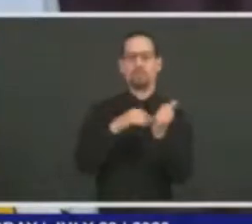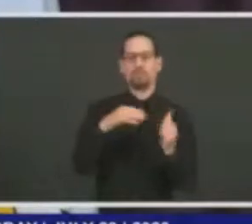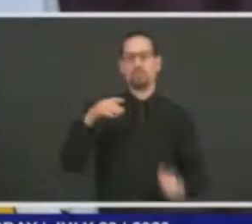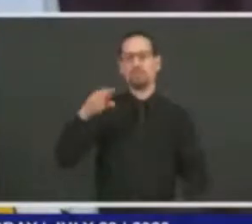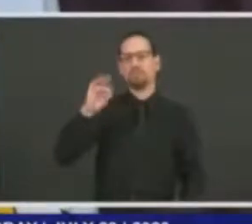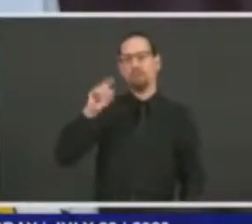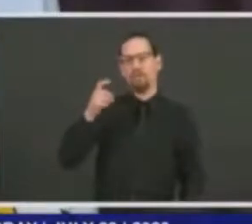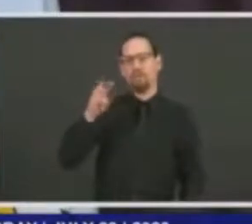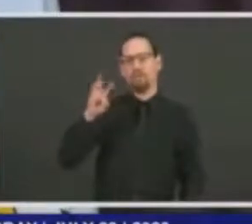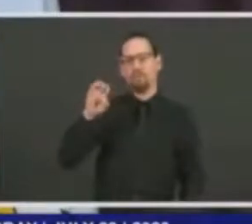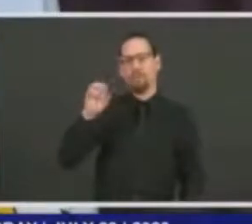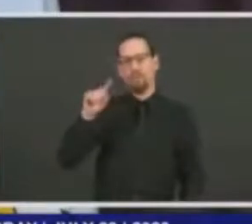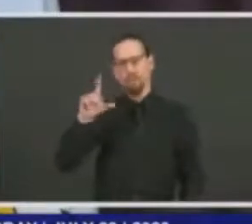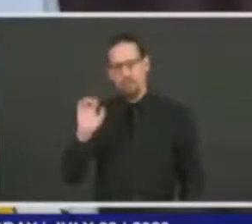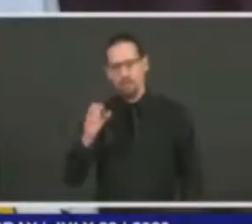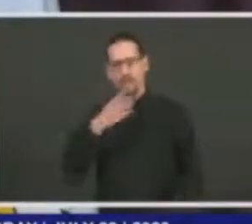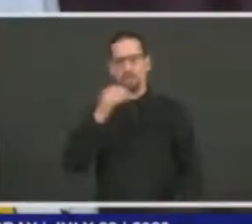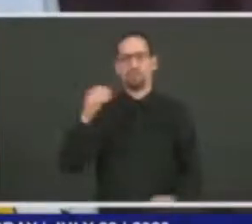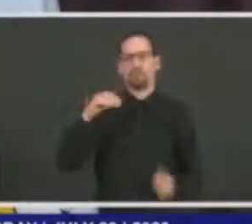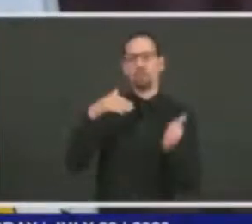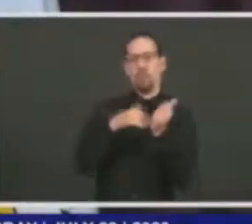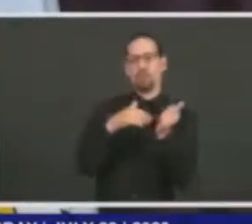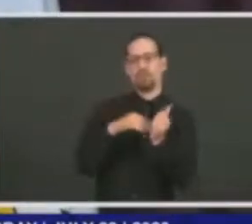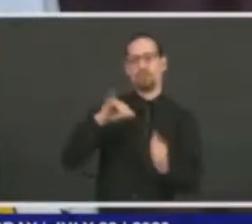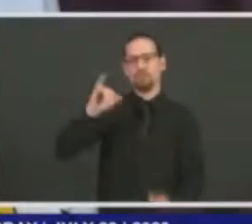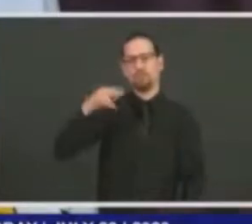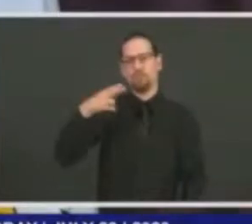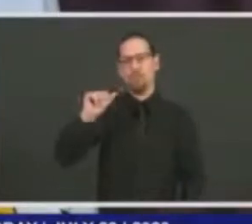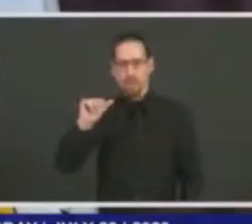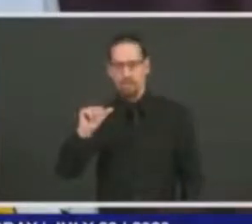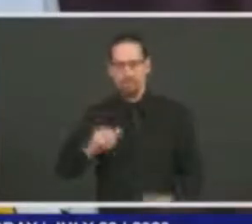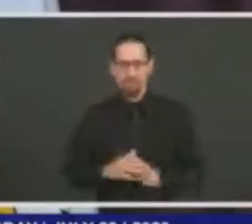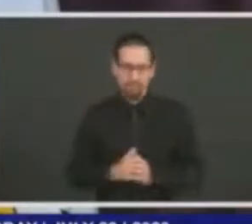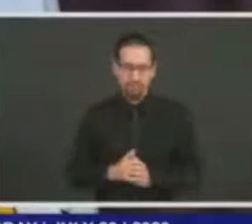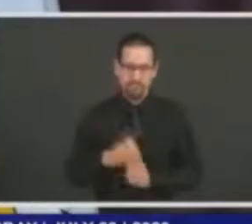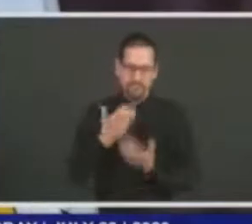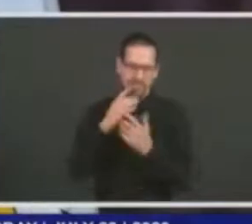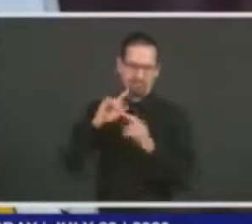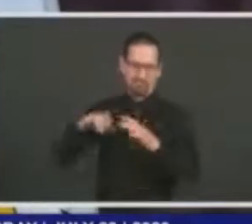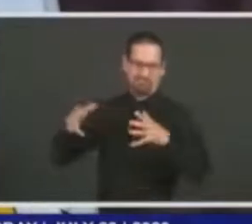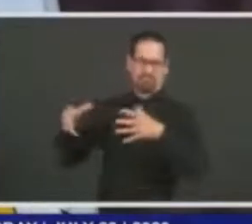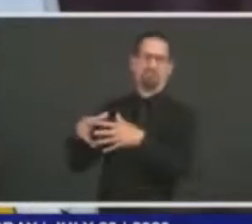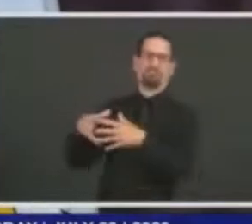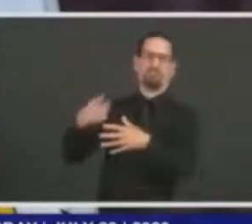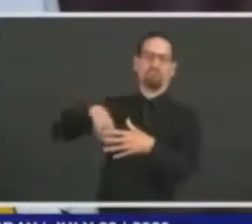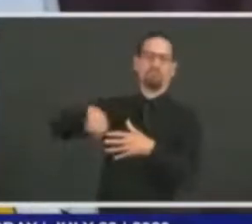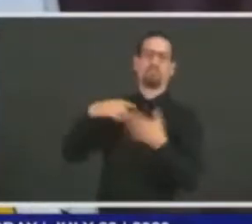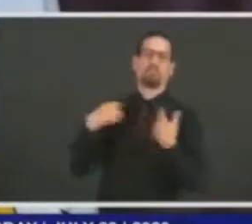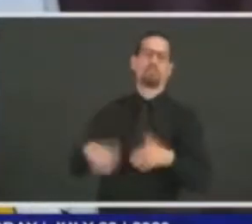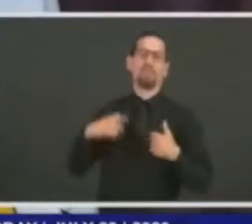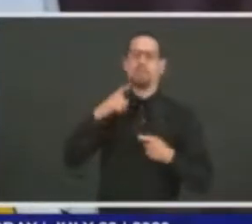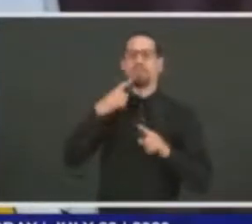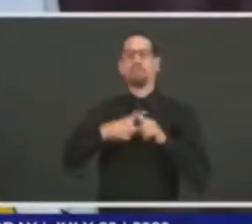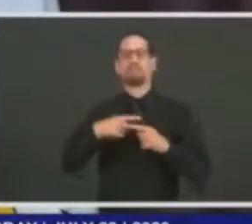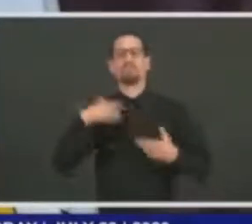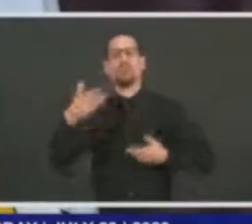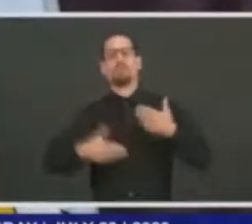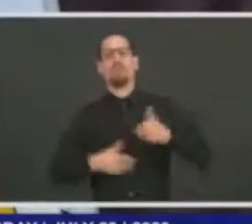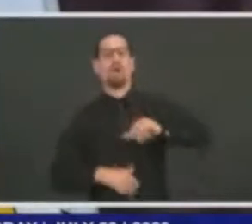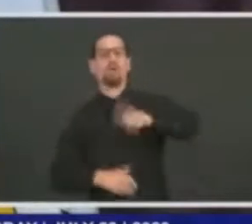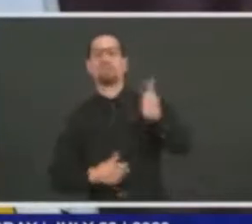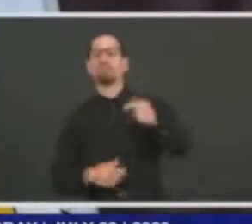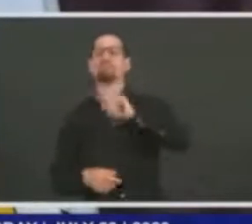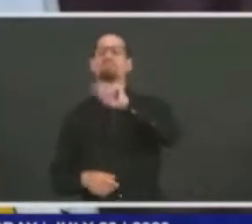Jha. We've also been welcoming and inviting additional experts from South Korea who joined with us